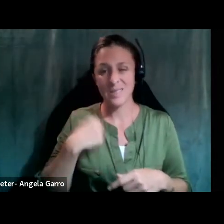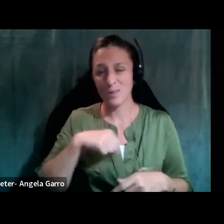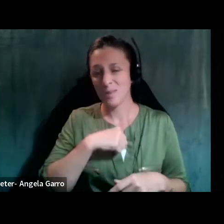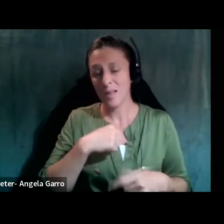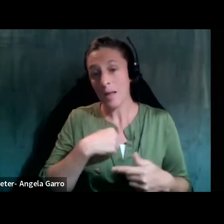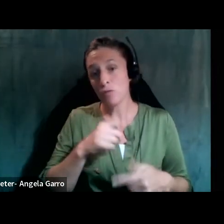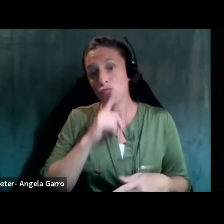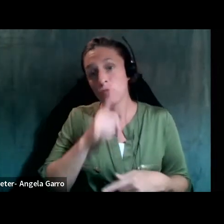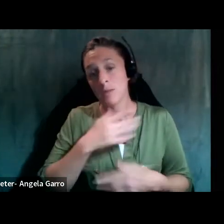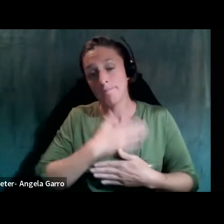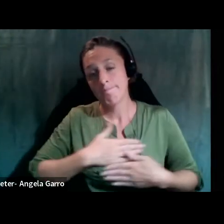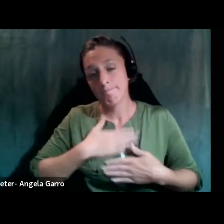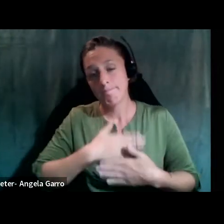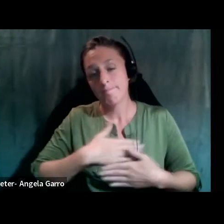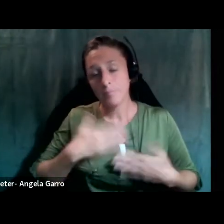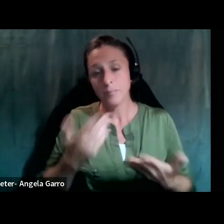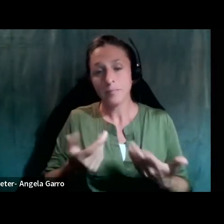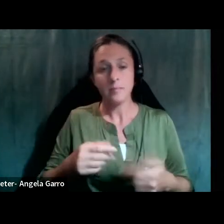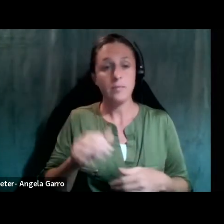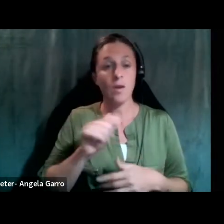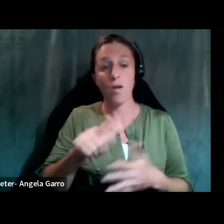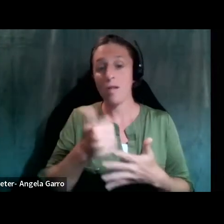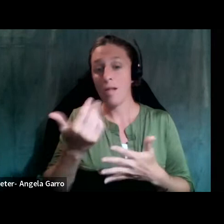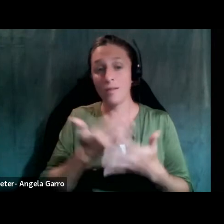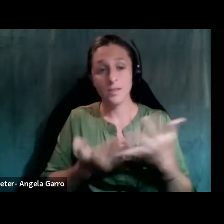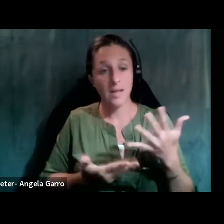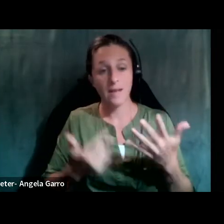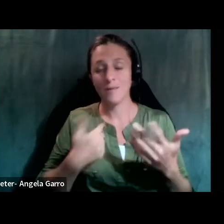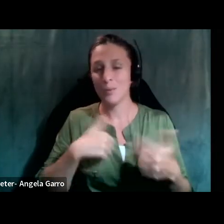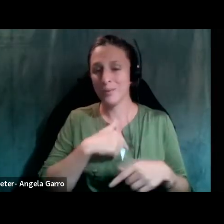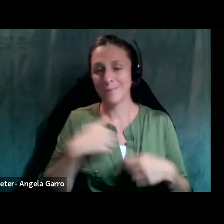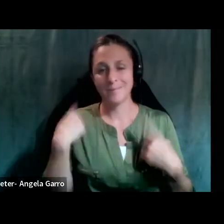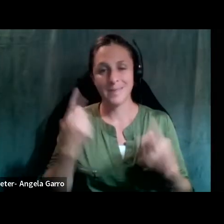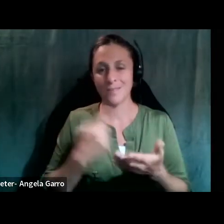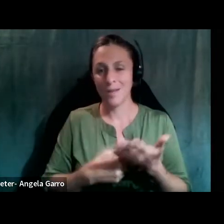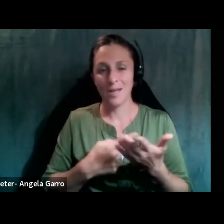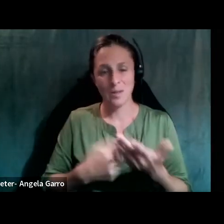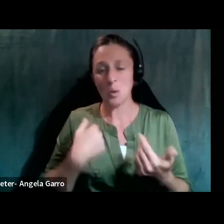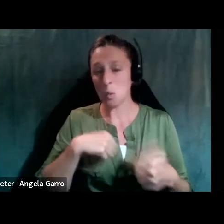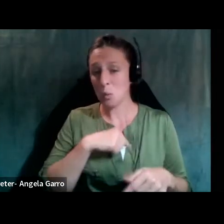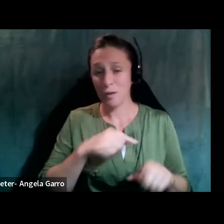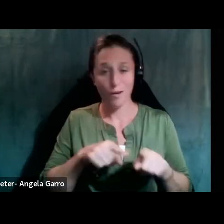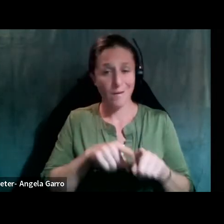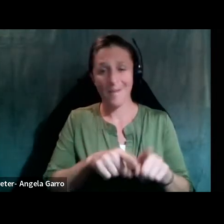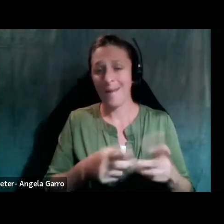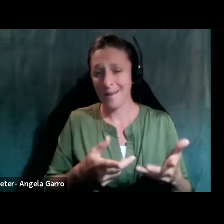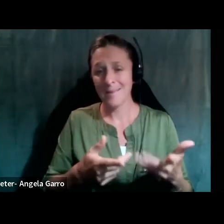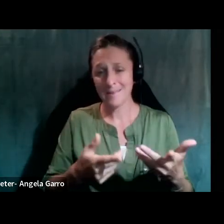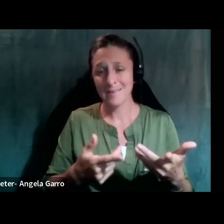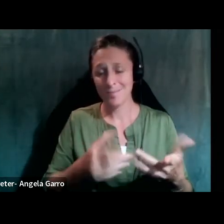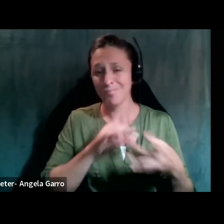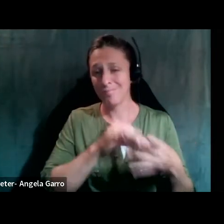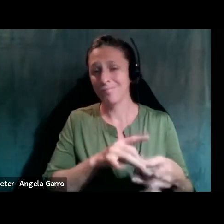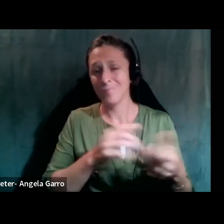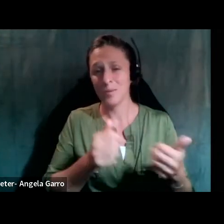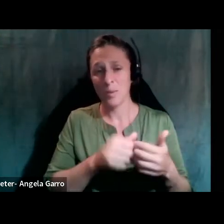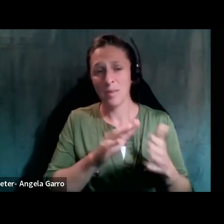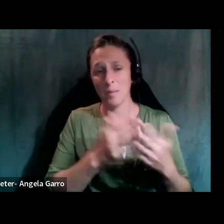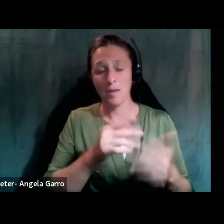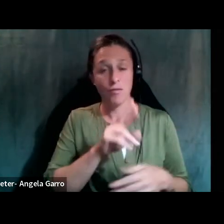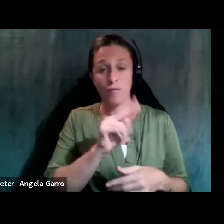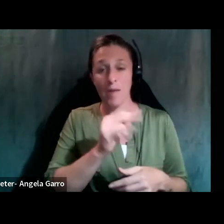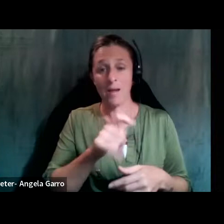appreciated. All the other stuff we've been talking about, I think really we are in aligned. I mean, like Randall, what you're saying is exactly